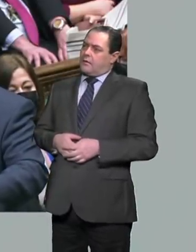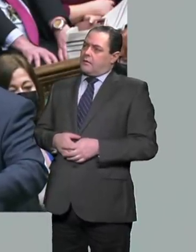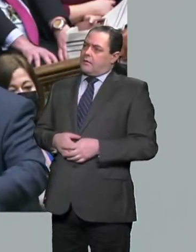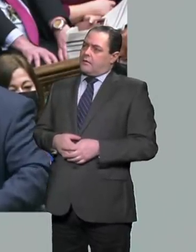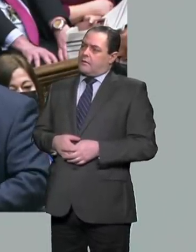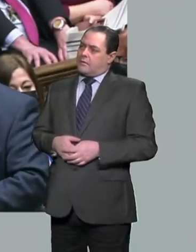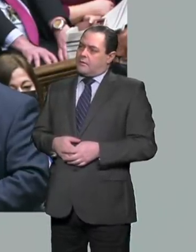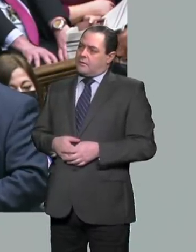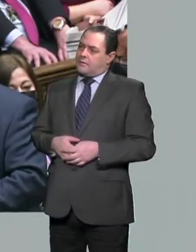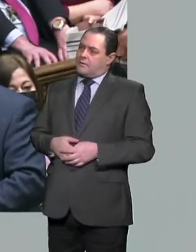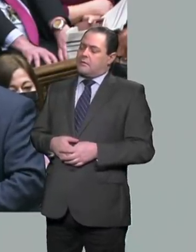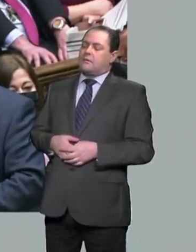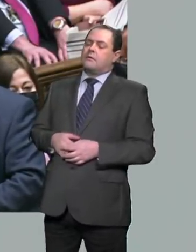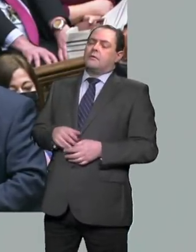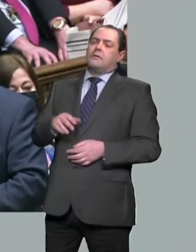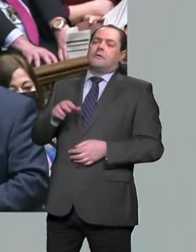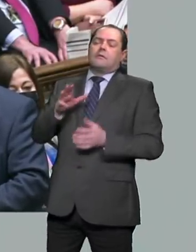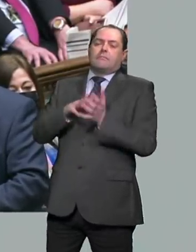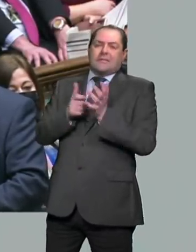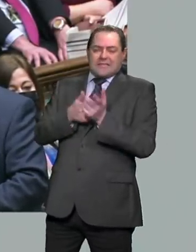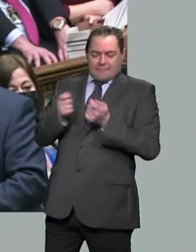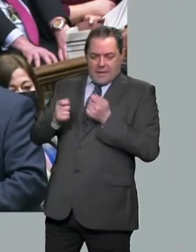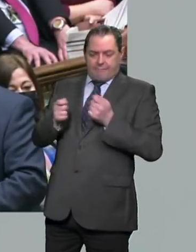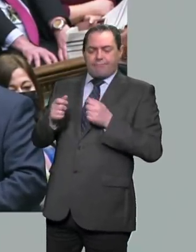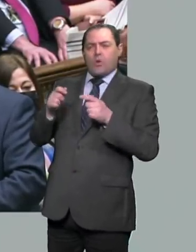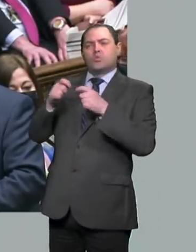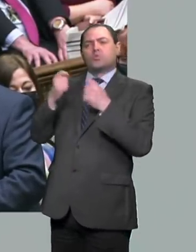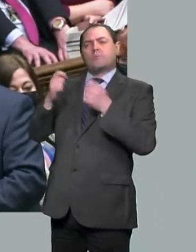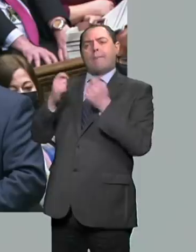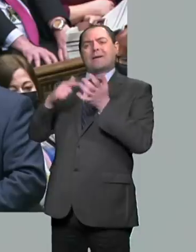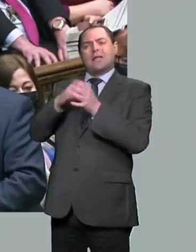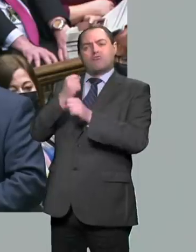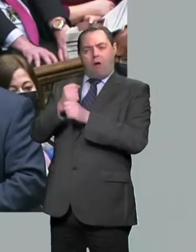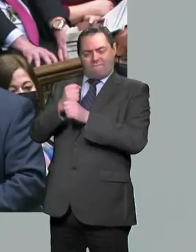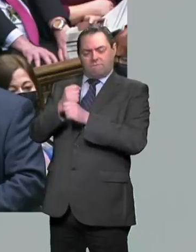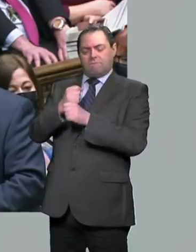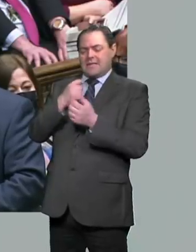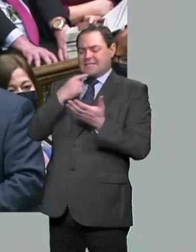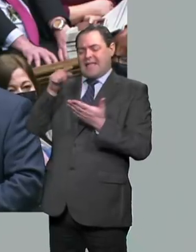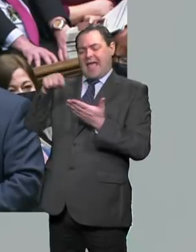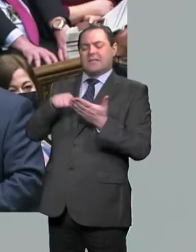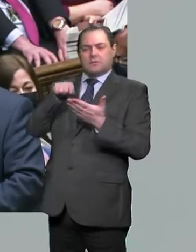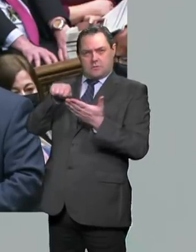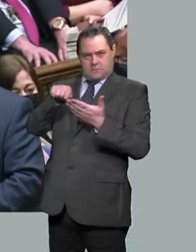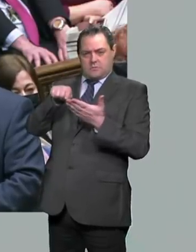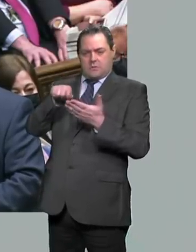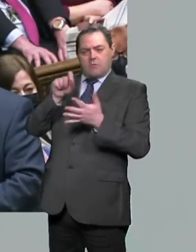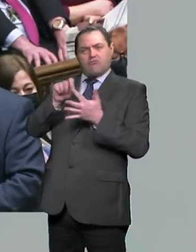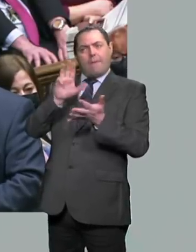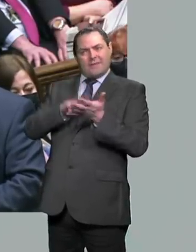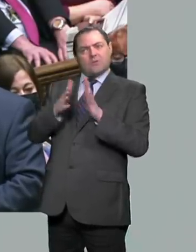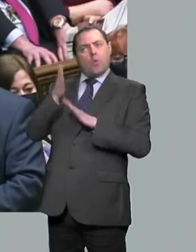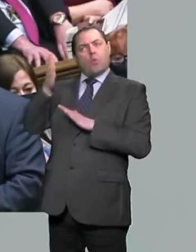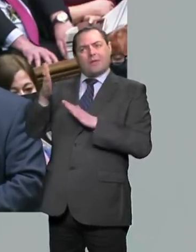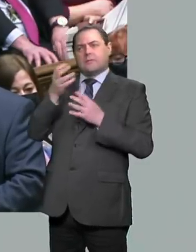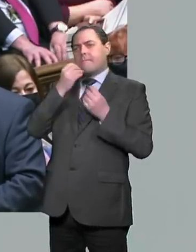Mr. Speaker, this morning the Telegraph newspaper revealed that the Prime Minister attended a